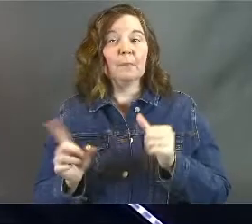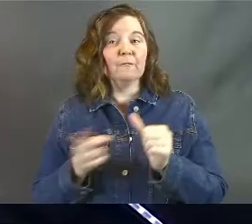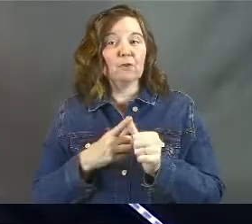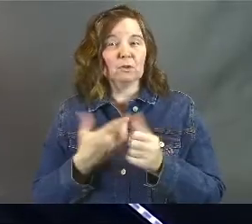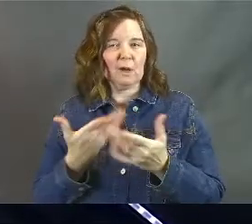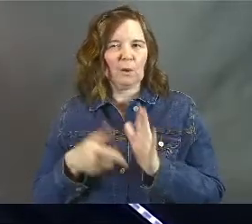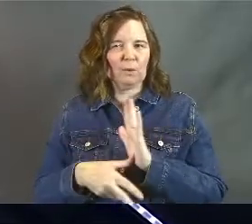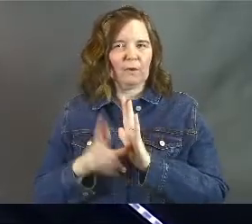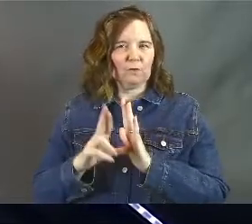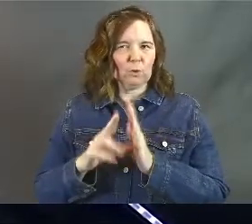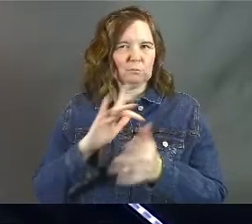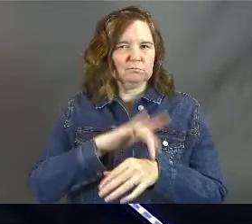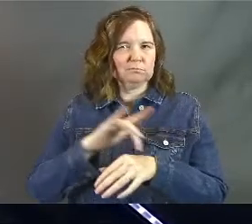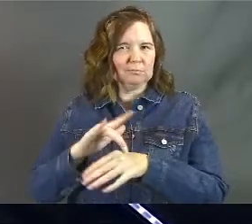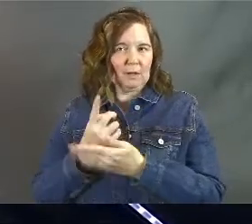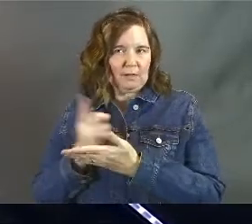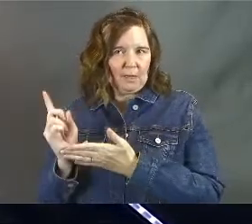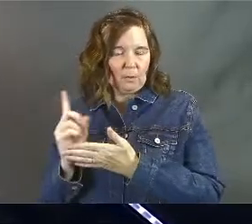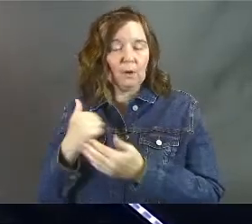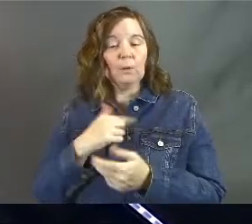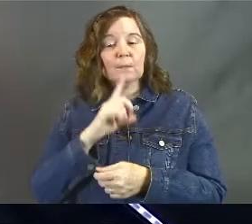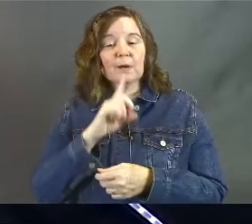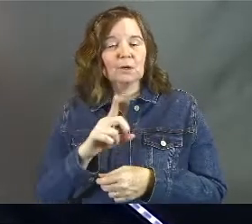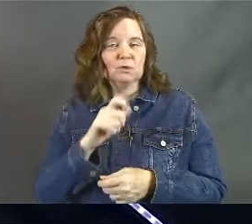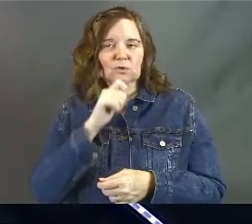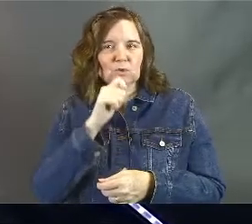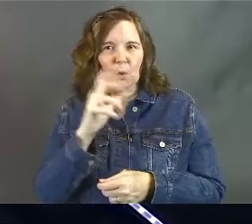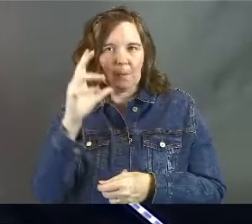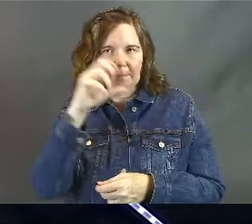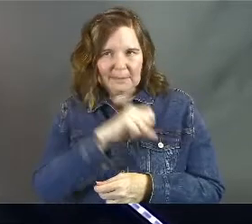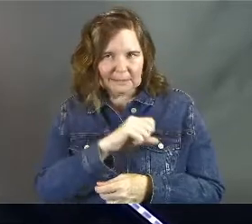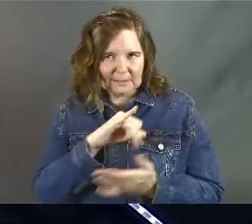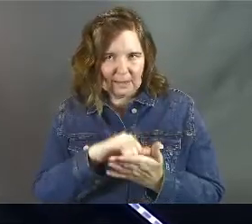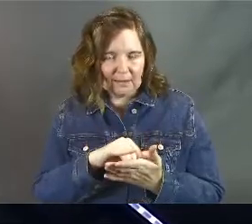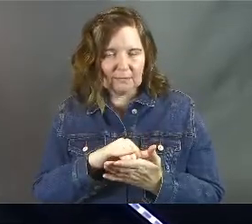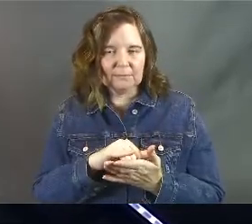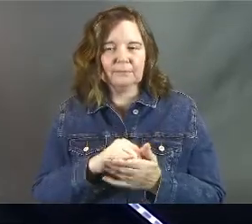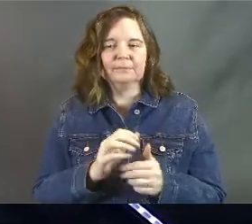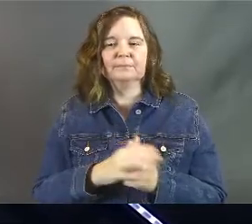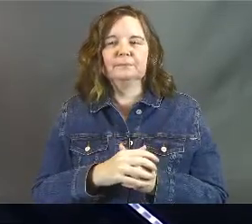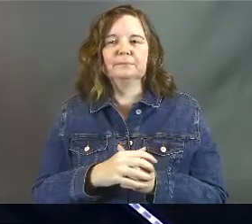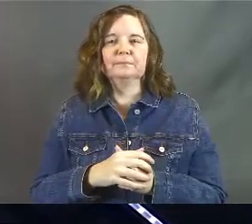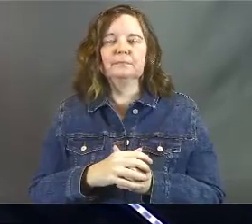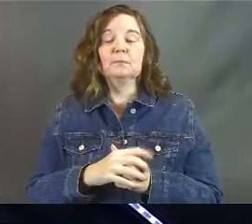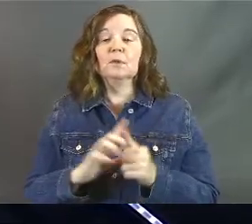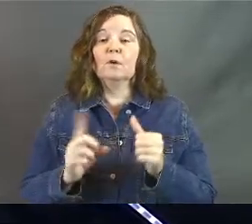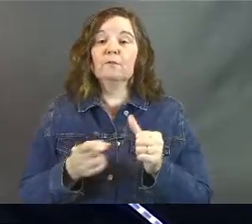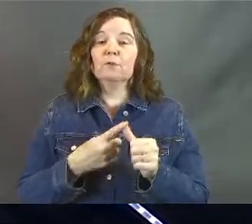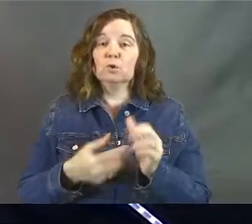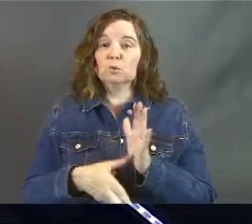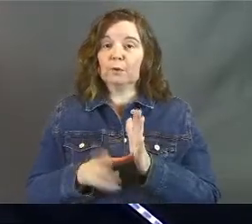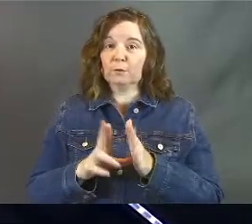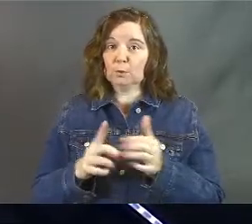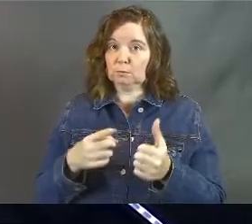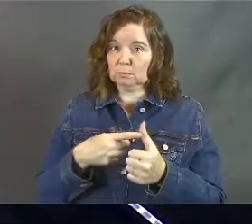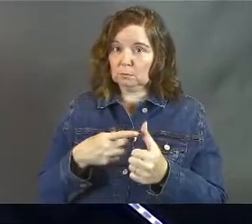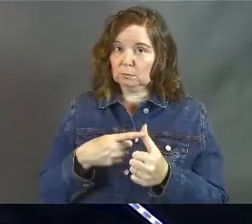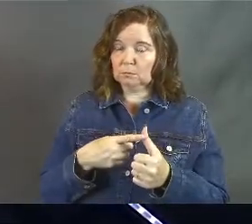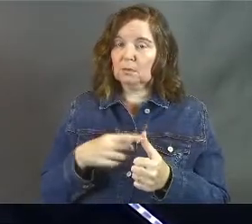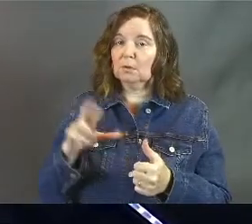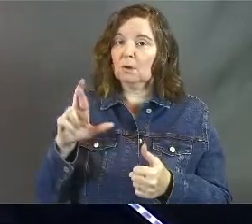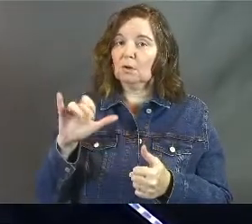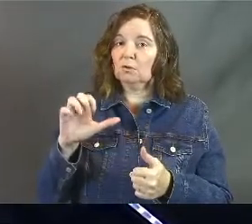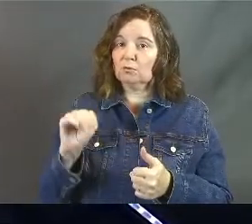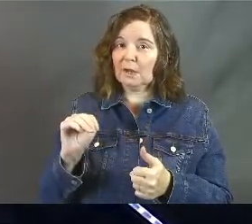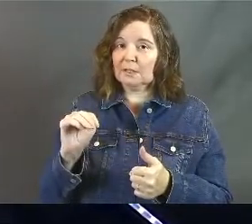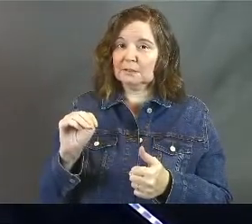week, because we said a lot last week, and I want to make sure that we don't miss them and scoot along too quickly. First review point is